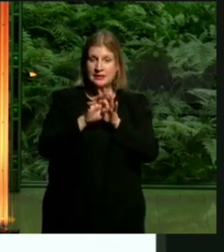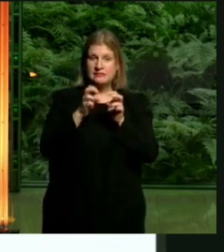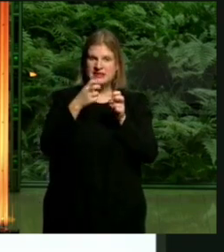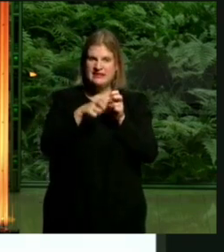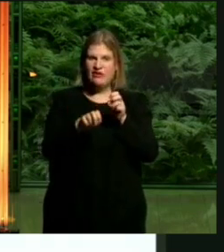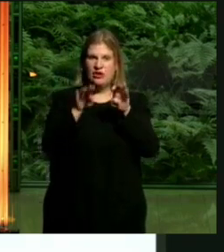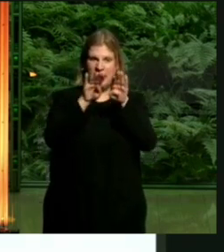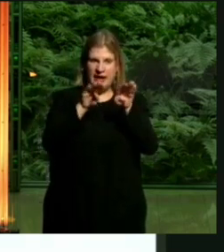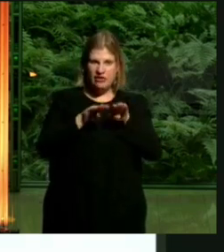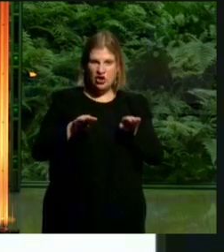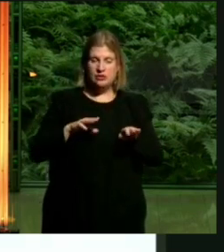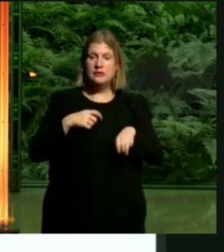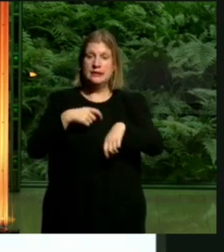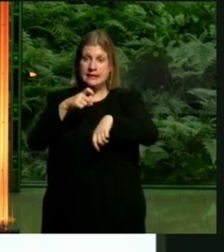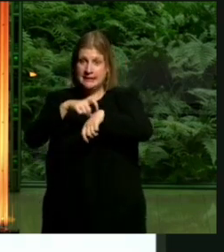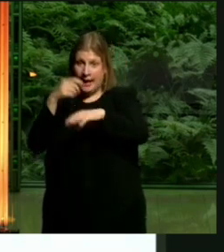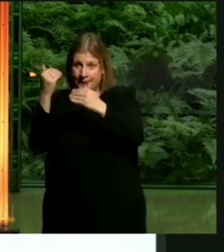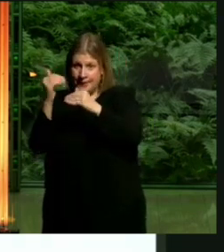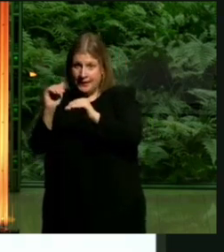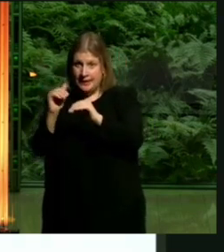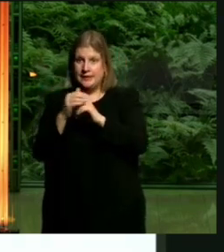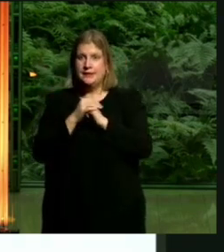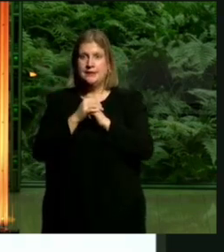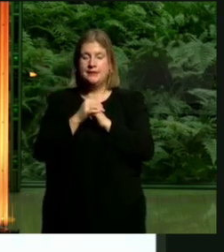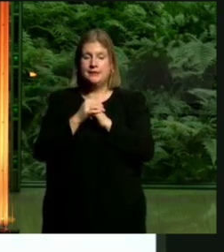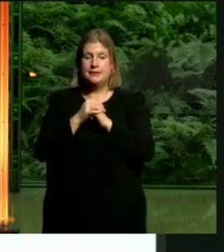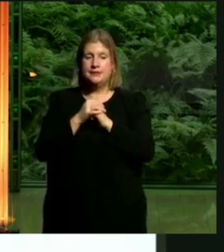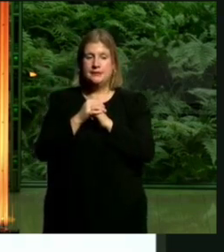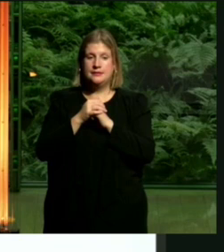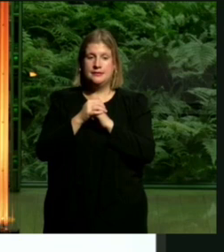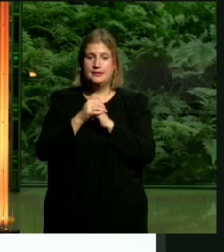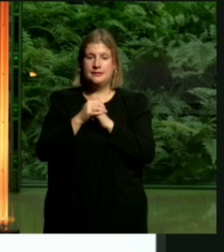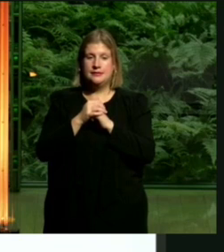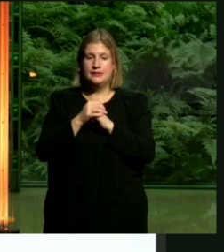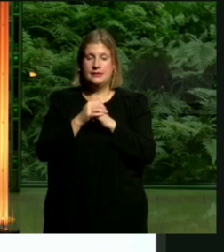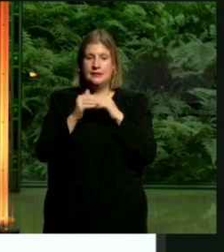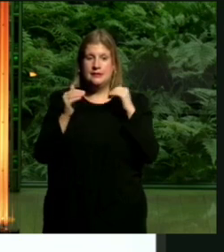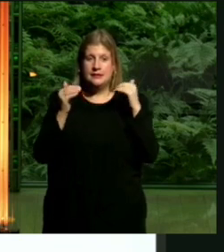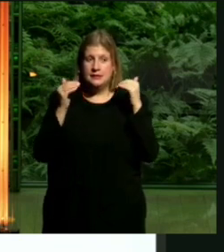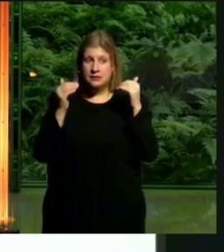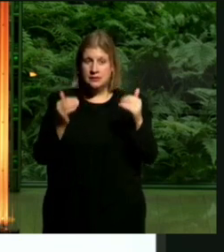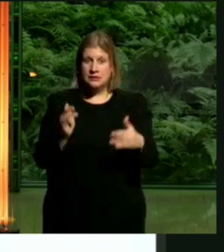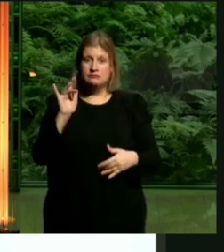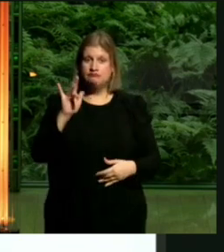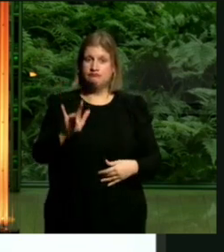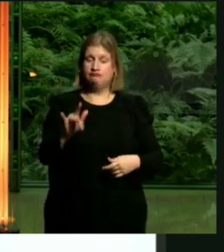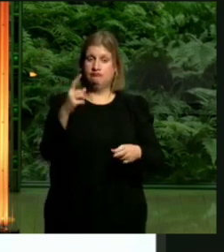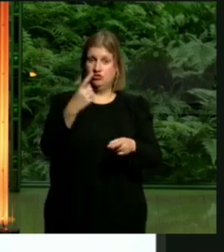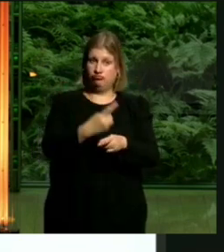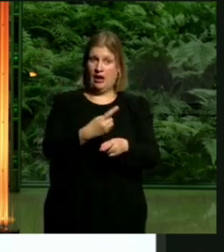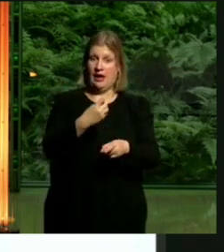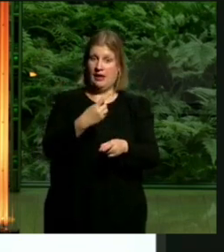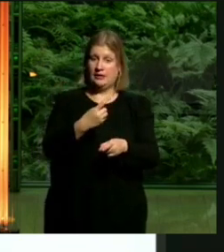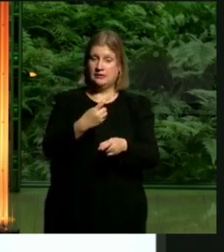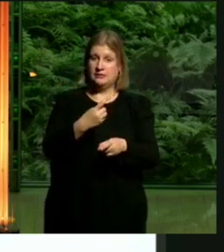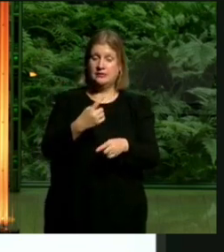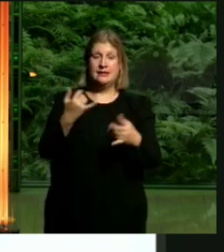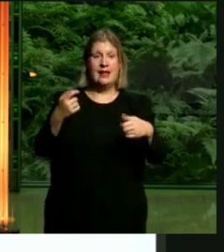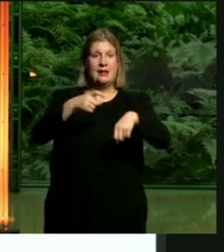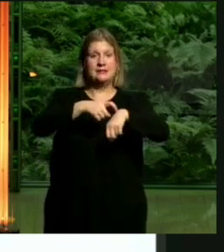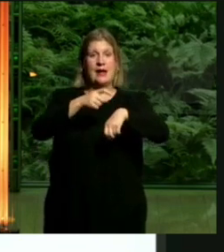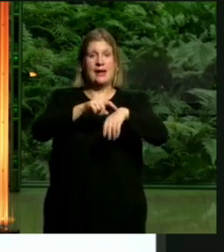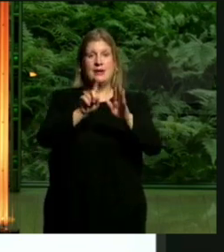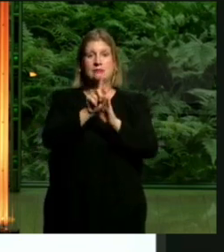timer. There you go. If you press correct, then the timer is going. If you